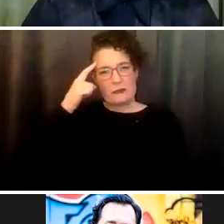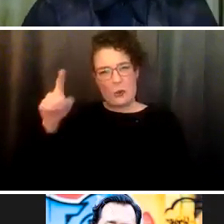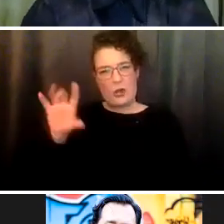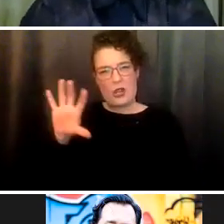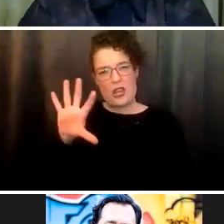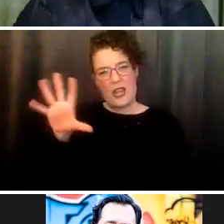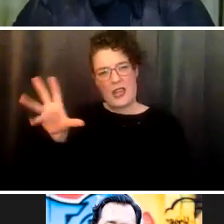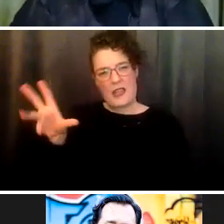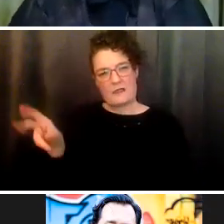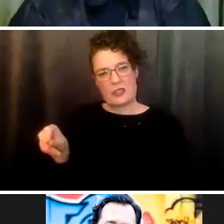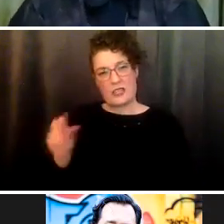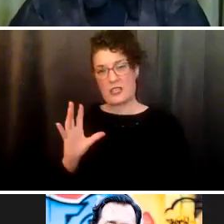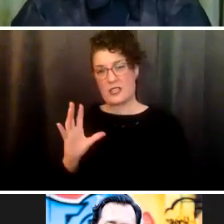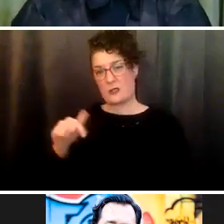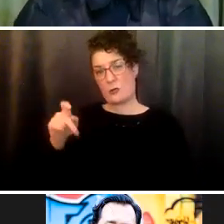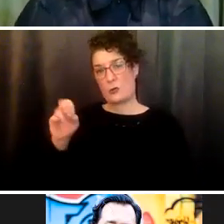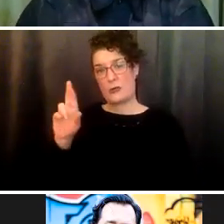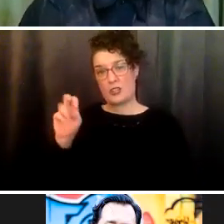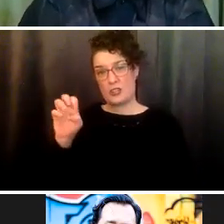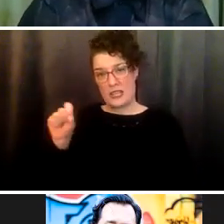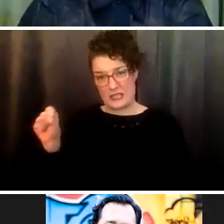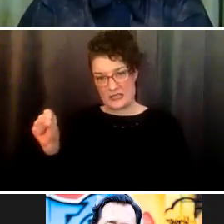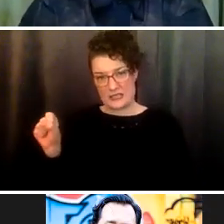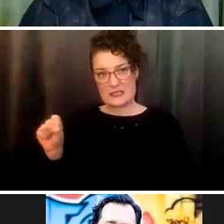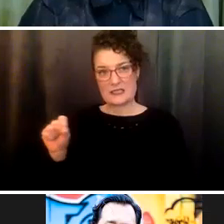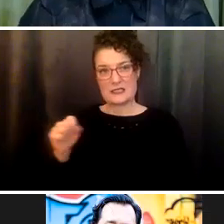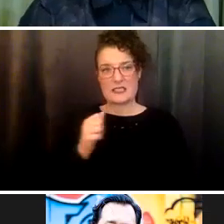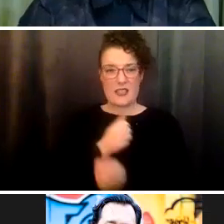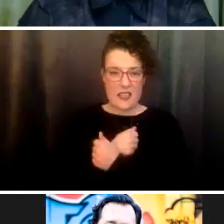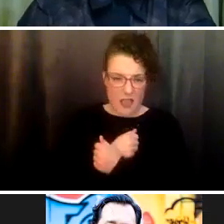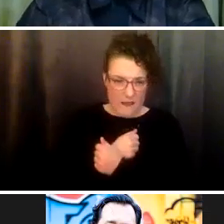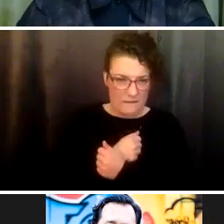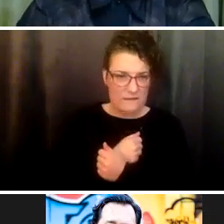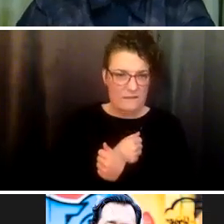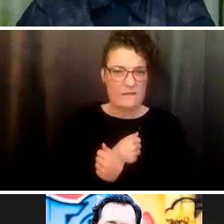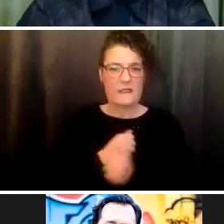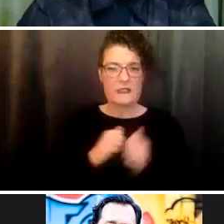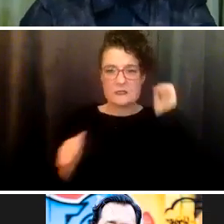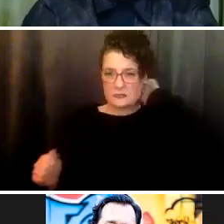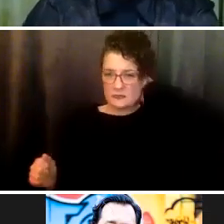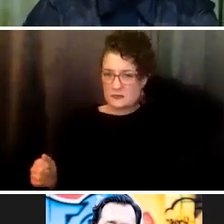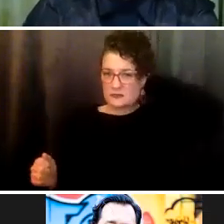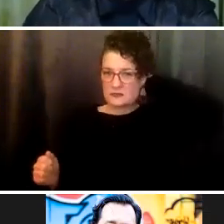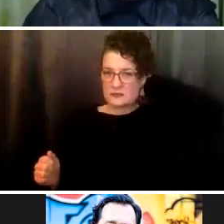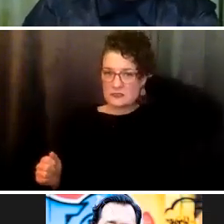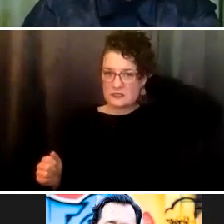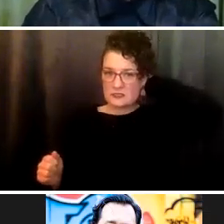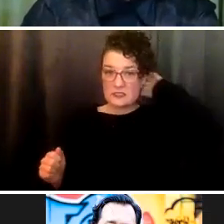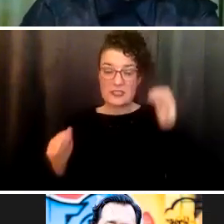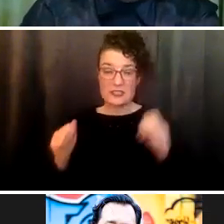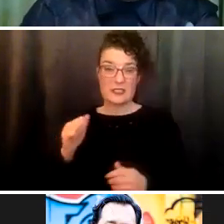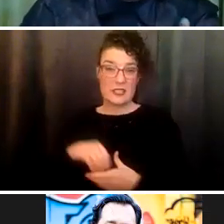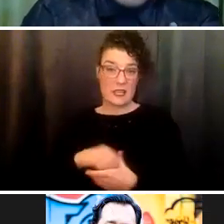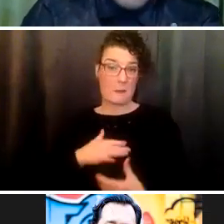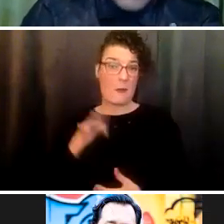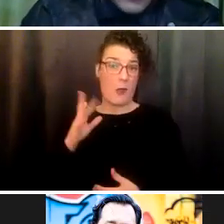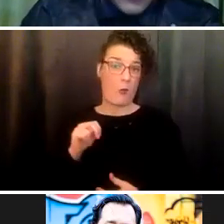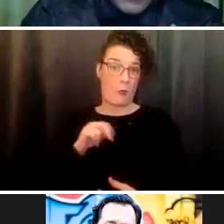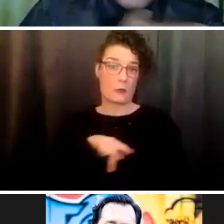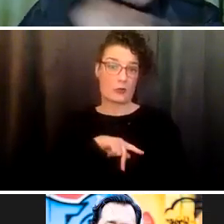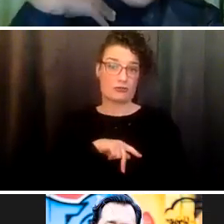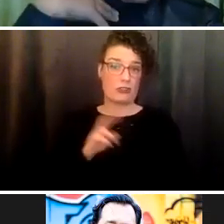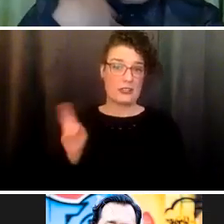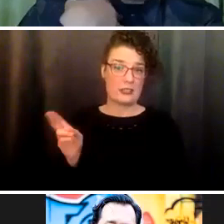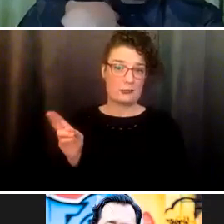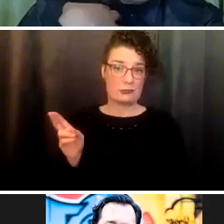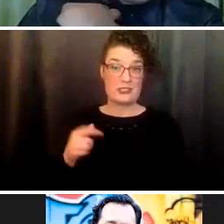African queerness and love in my own personal history. So